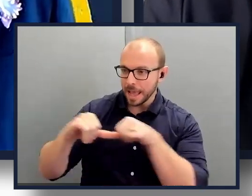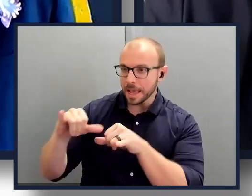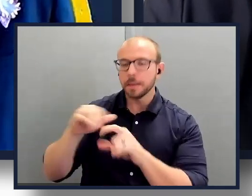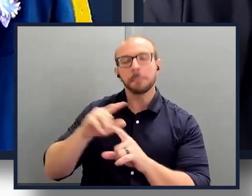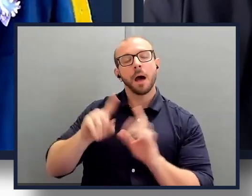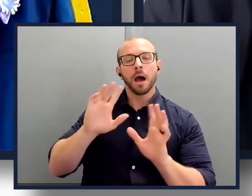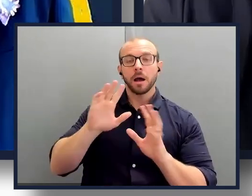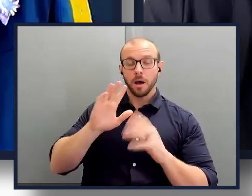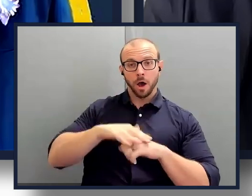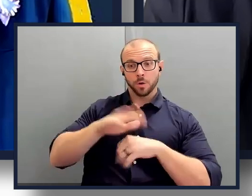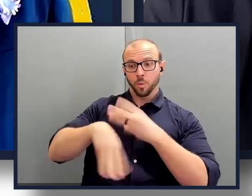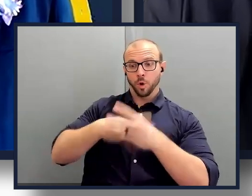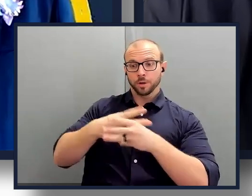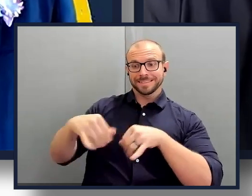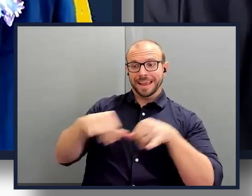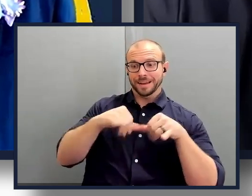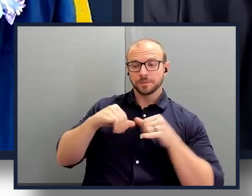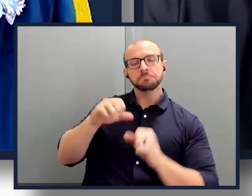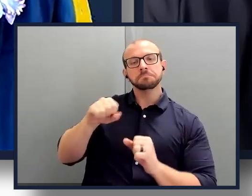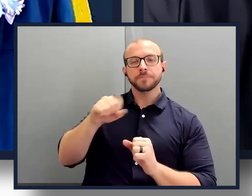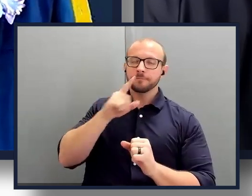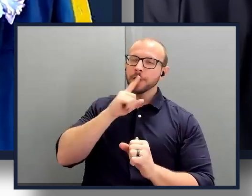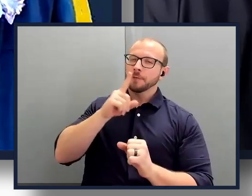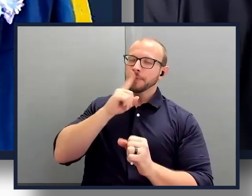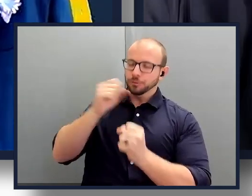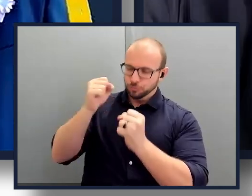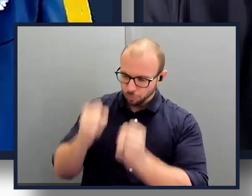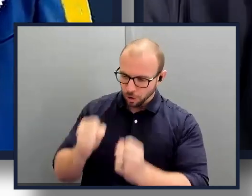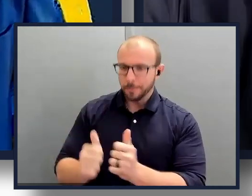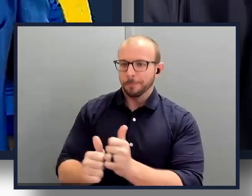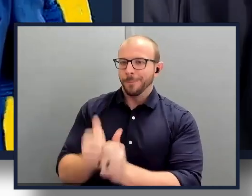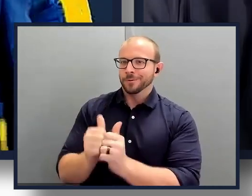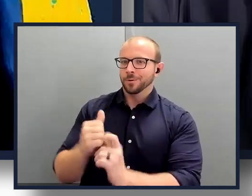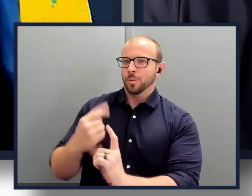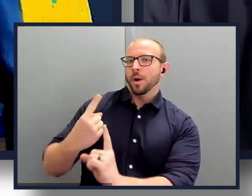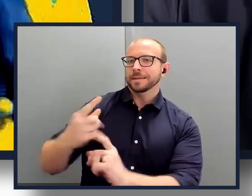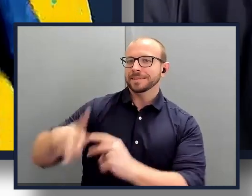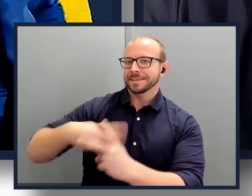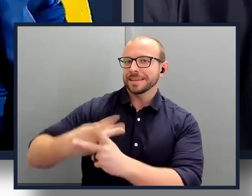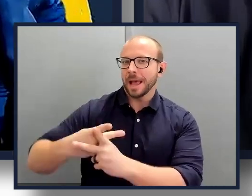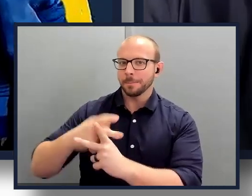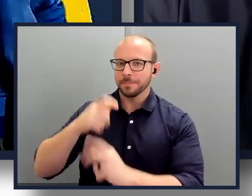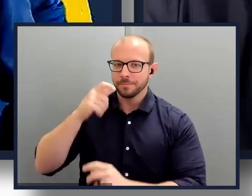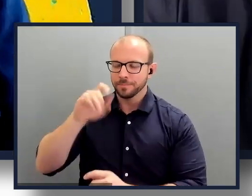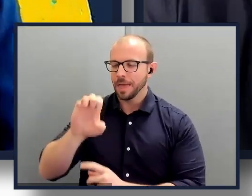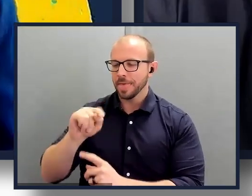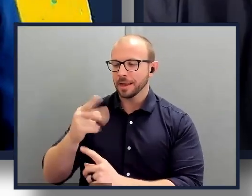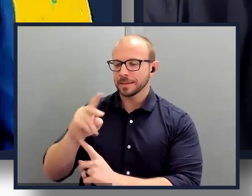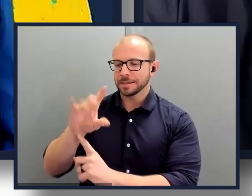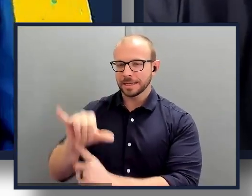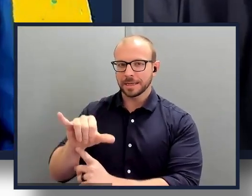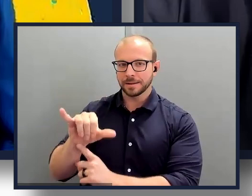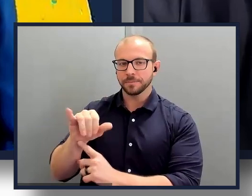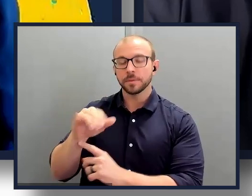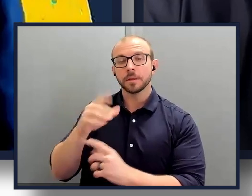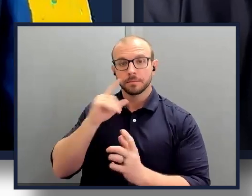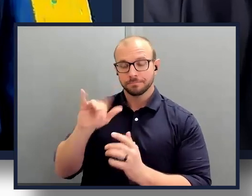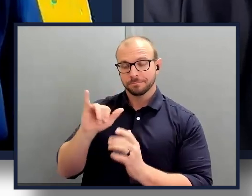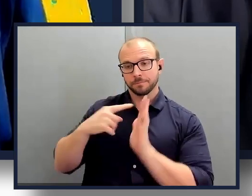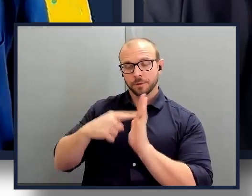ethnically homogeneous country. So from a demographic standpoint, it doesn't look at all